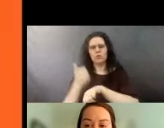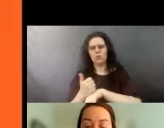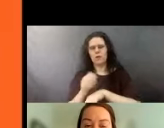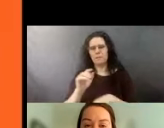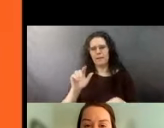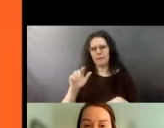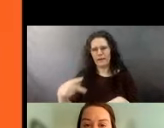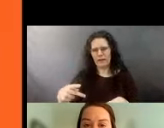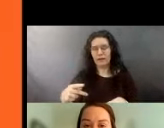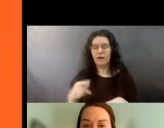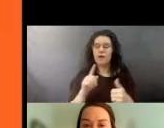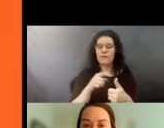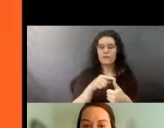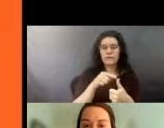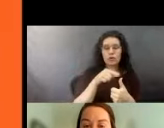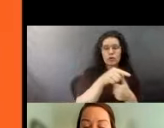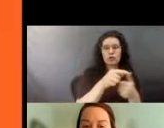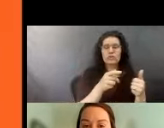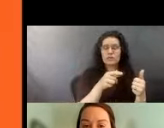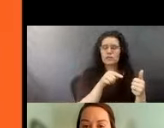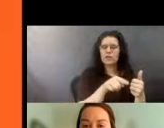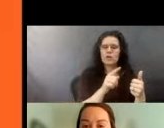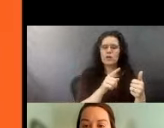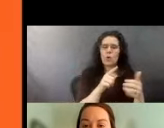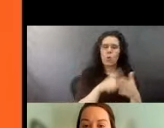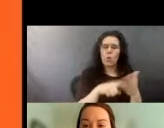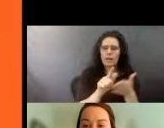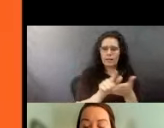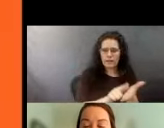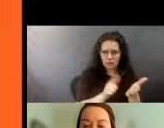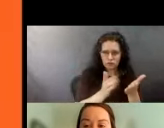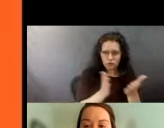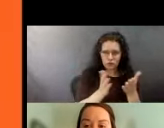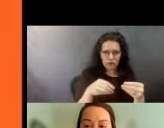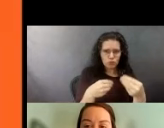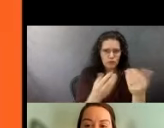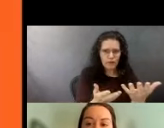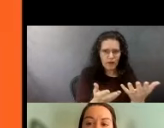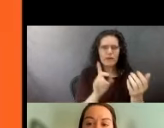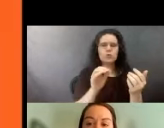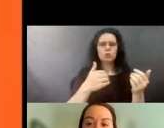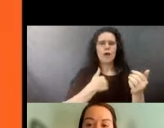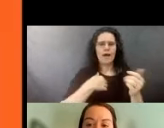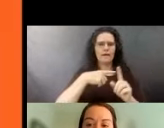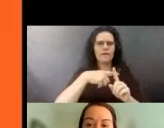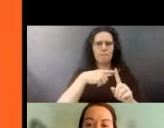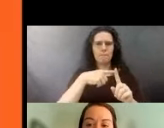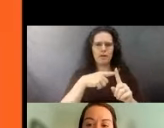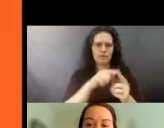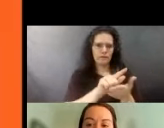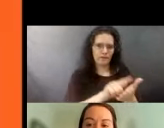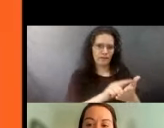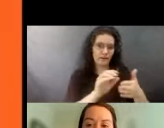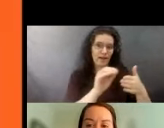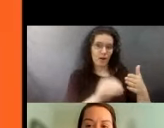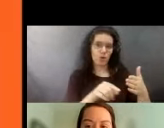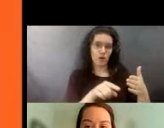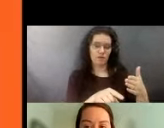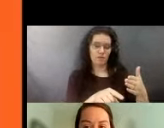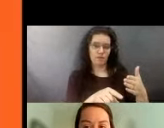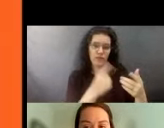the legal services that were provided are associated with a positive legal outcome. The second, that is